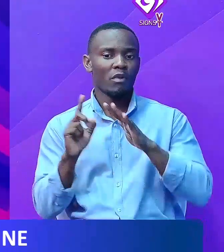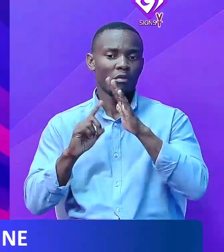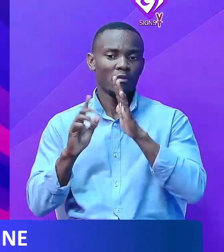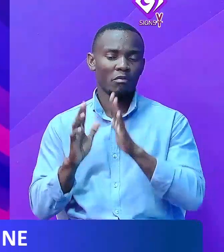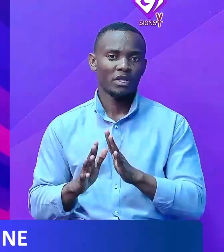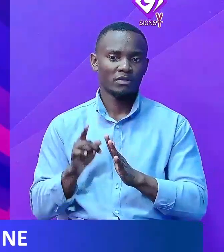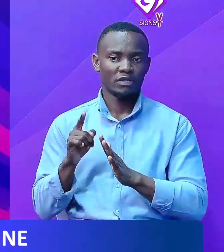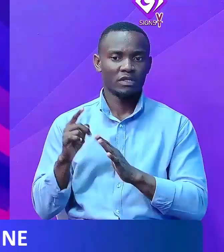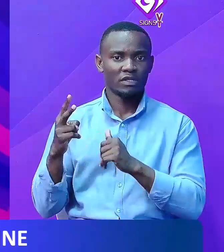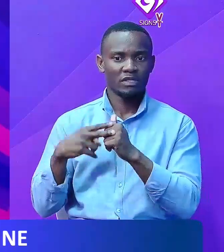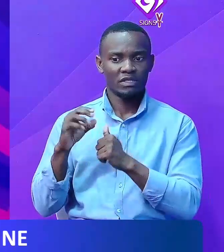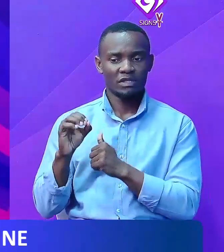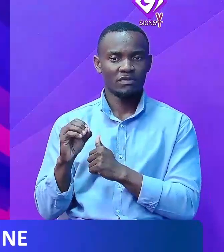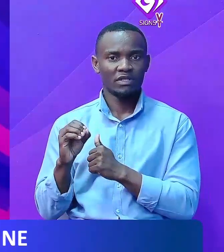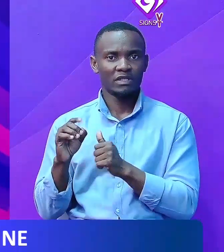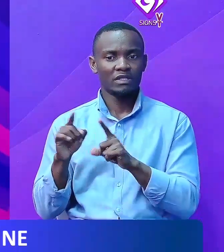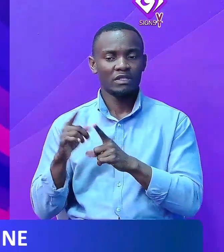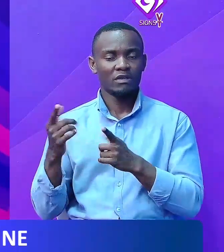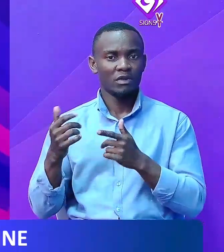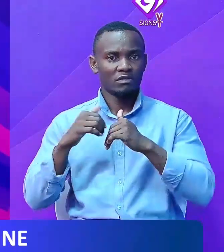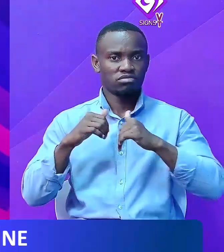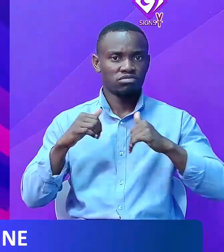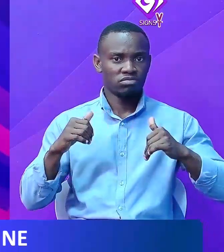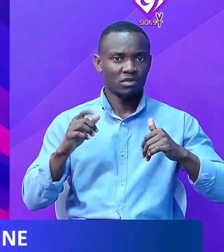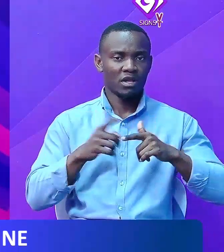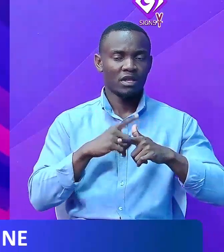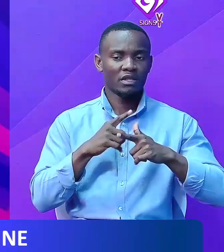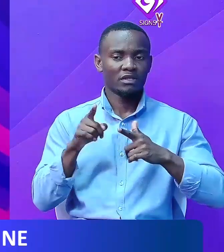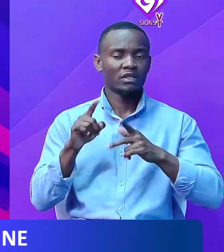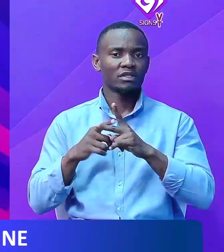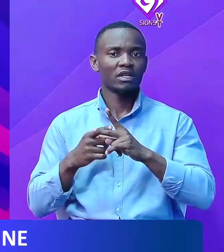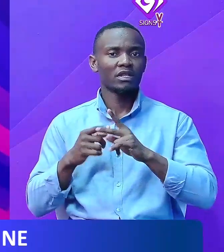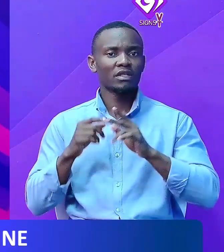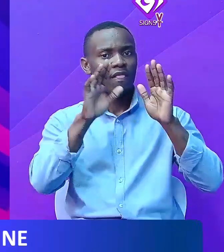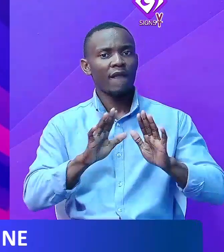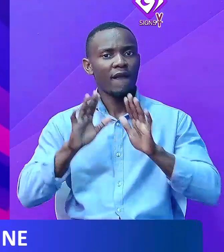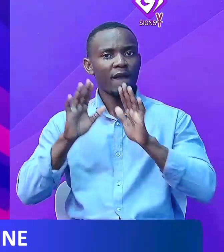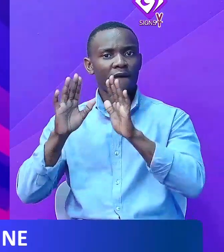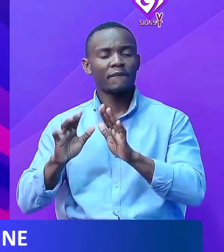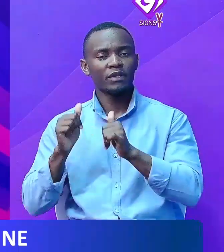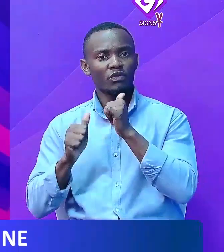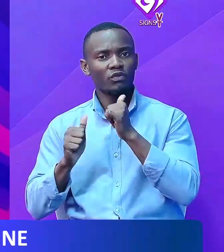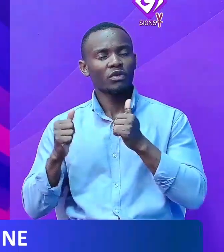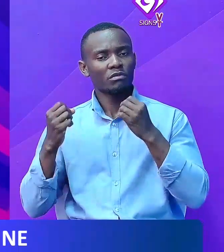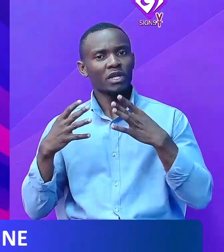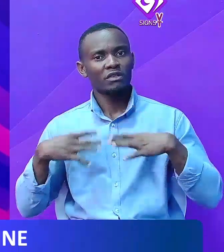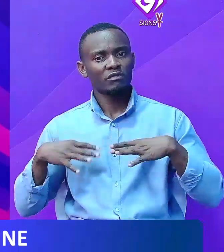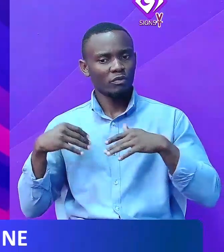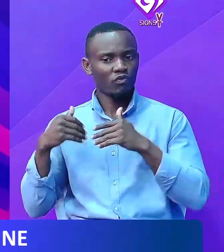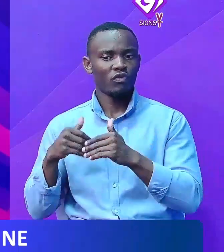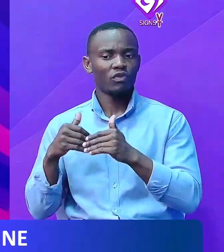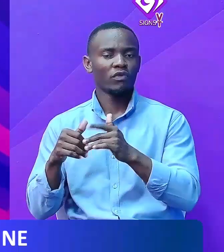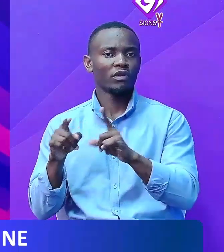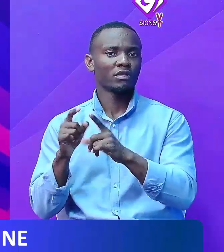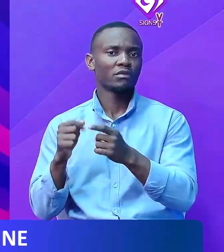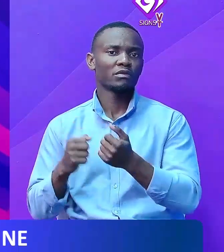70s, broke ranks with Biya earlier this year and mounted a campaign that drew large crowds and endorsements from a